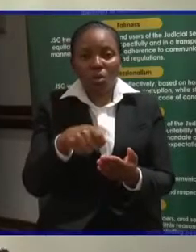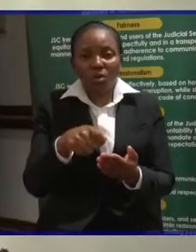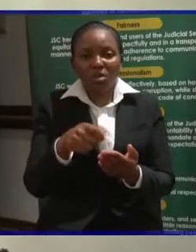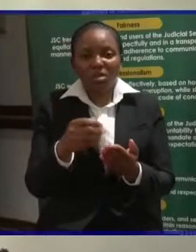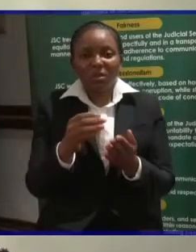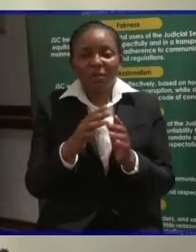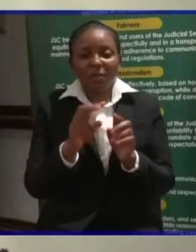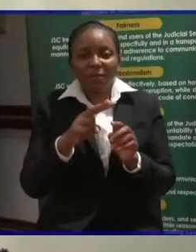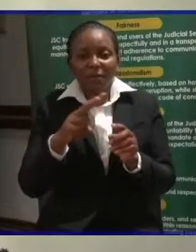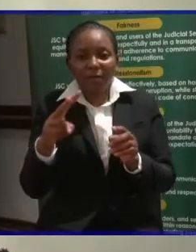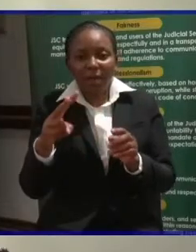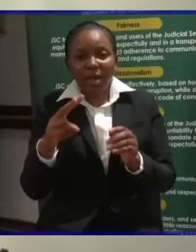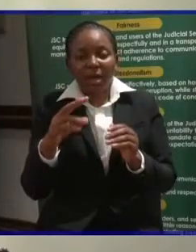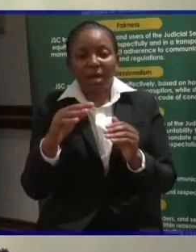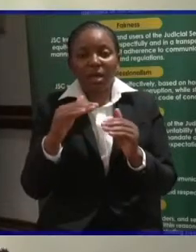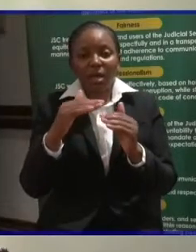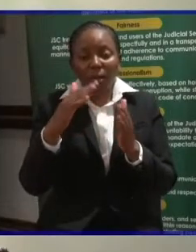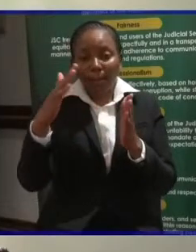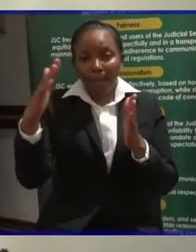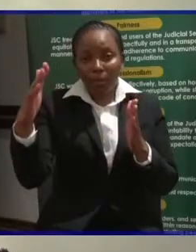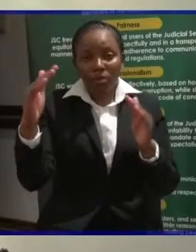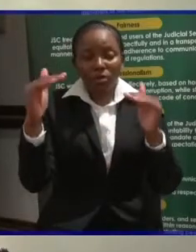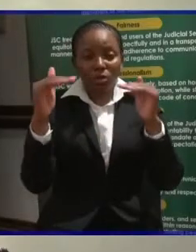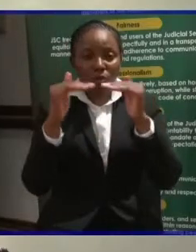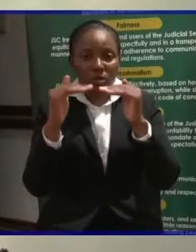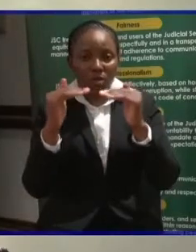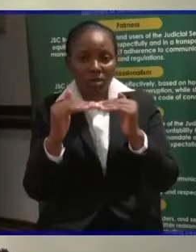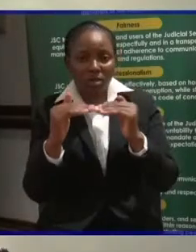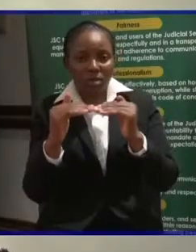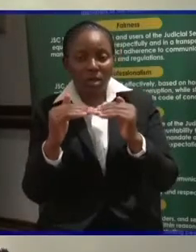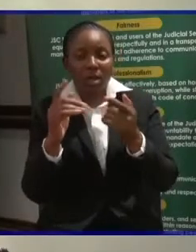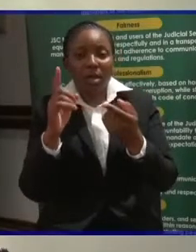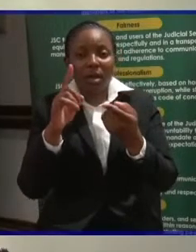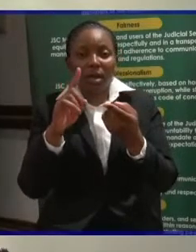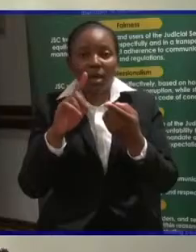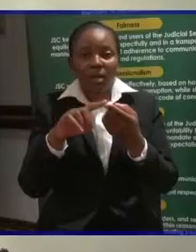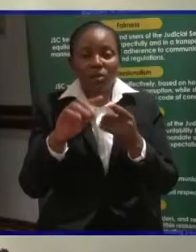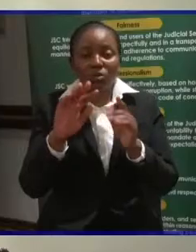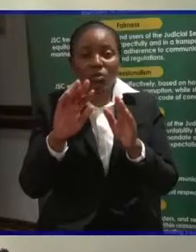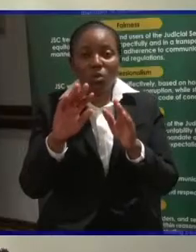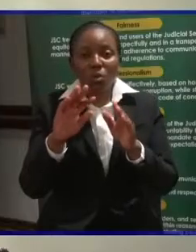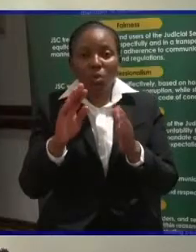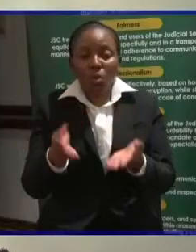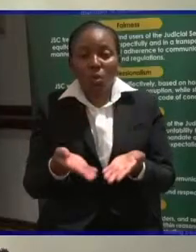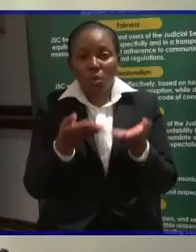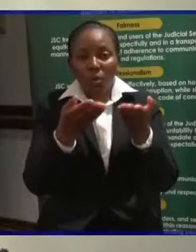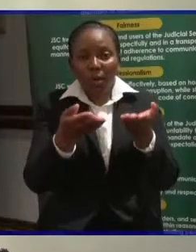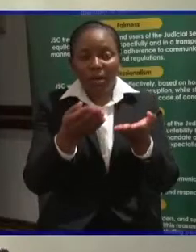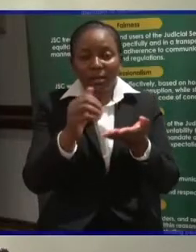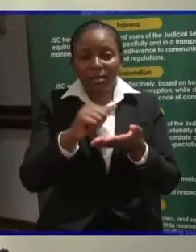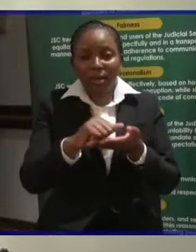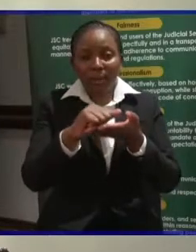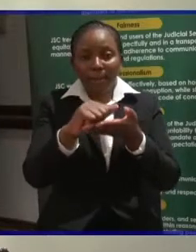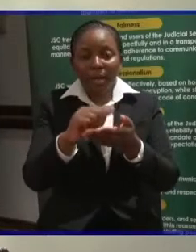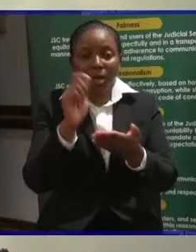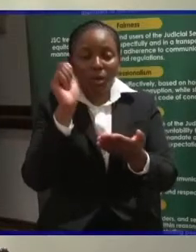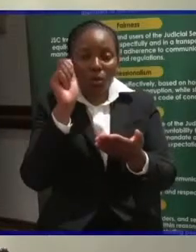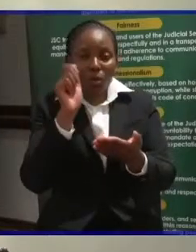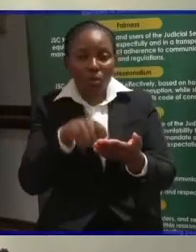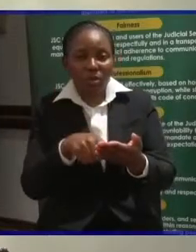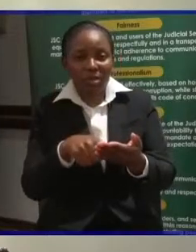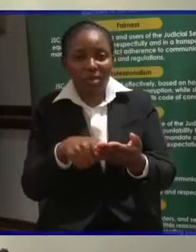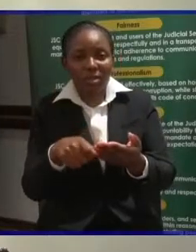grossly irrational, unquote, as to warrant appellate court